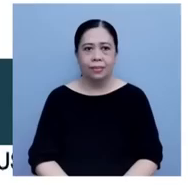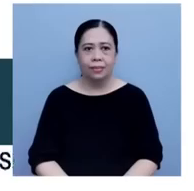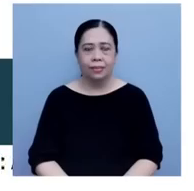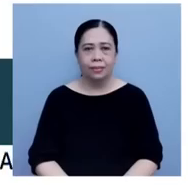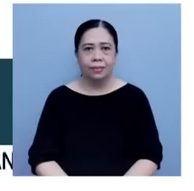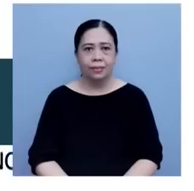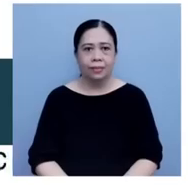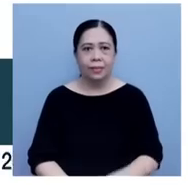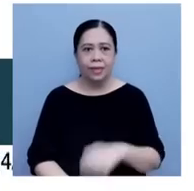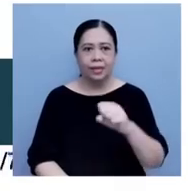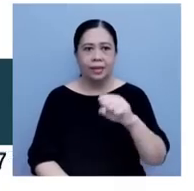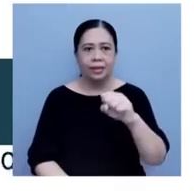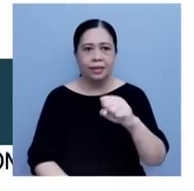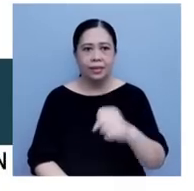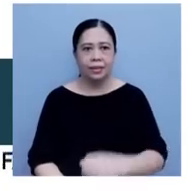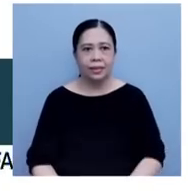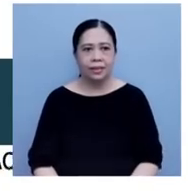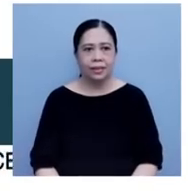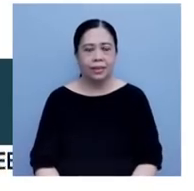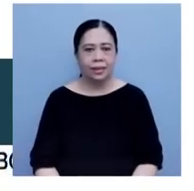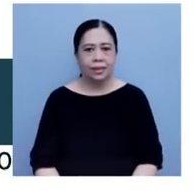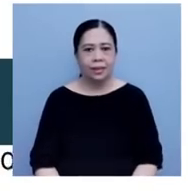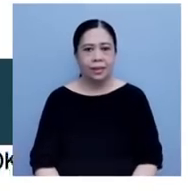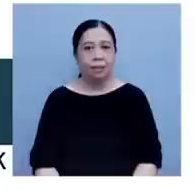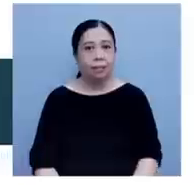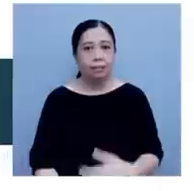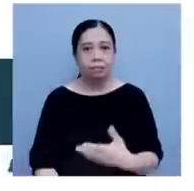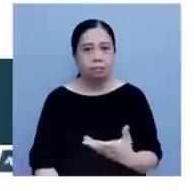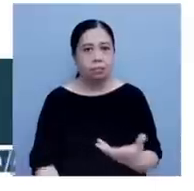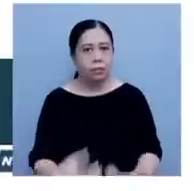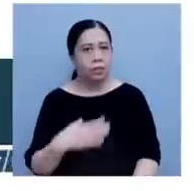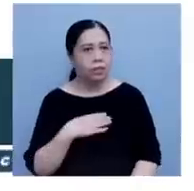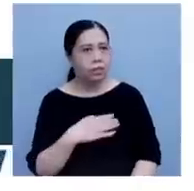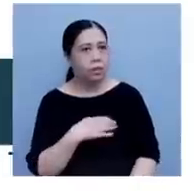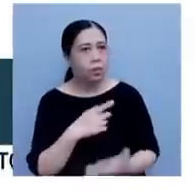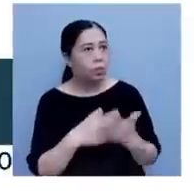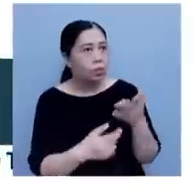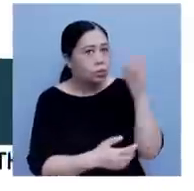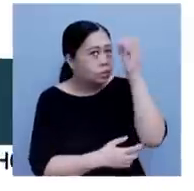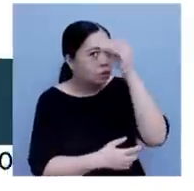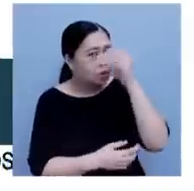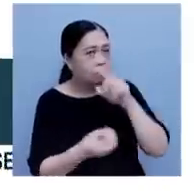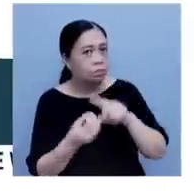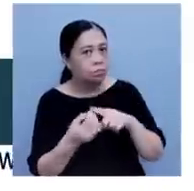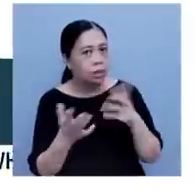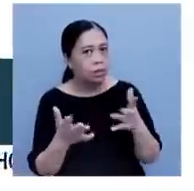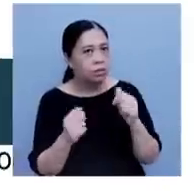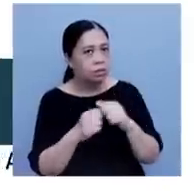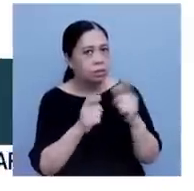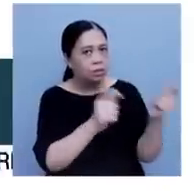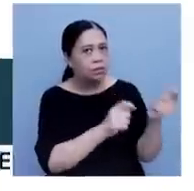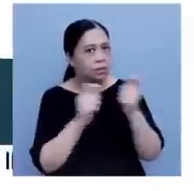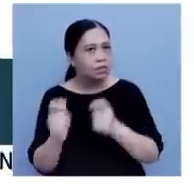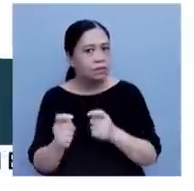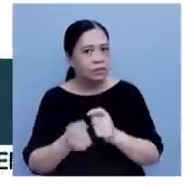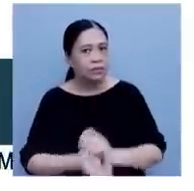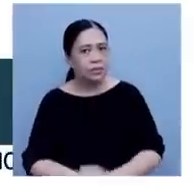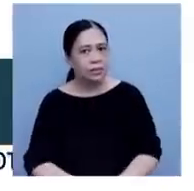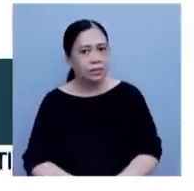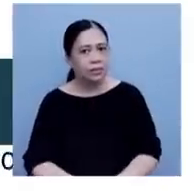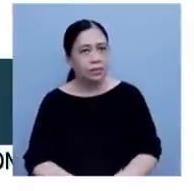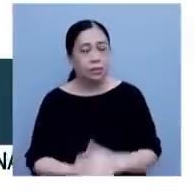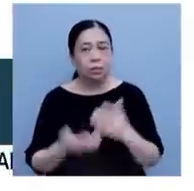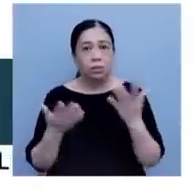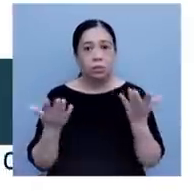Yes. Yes, but Congresswoman, is it what is your opinion regarding that transfer? Well, so